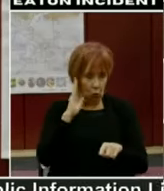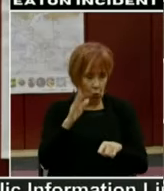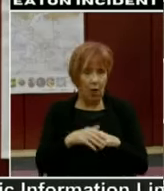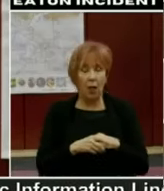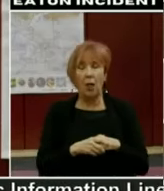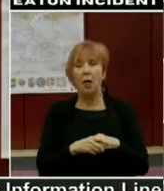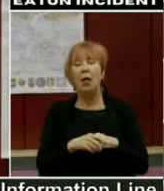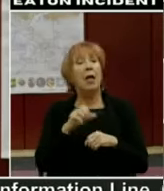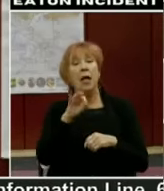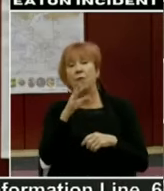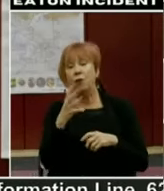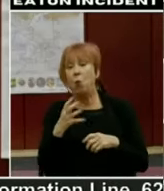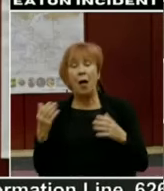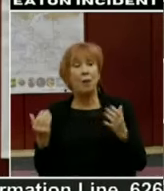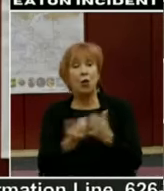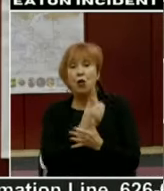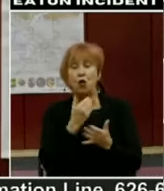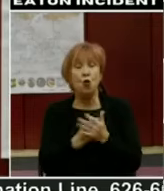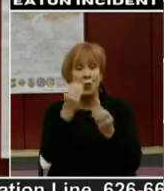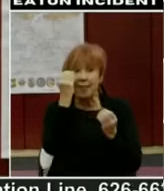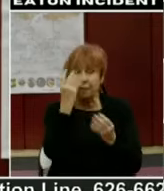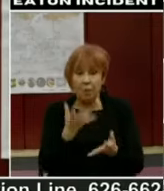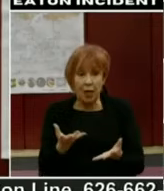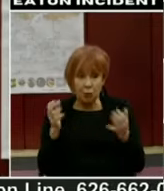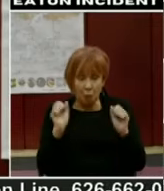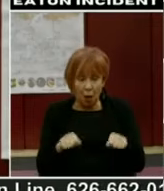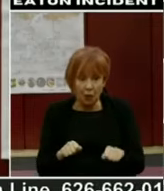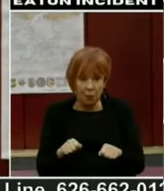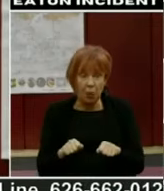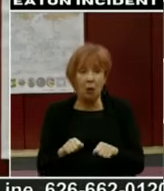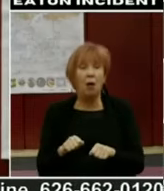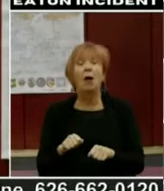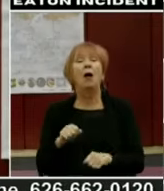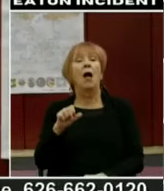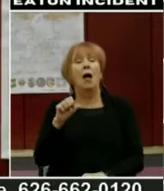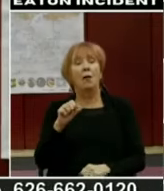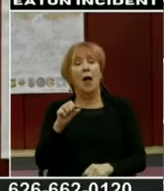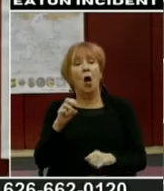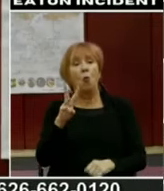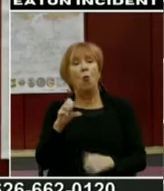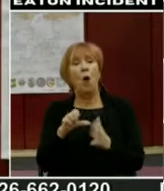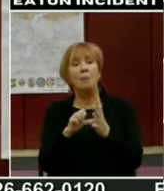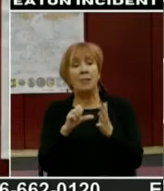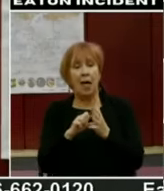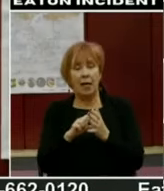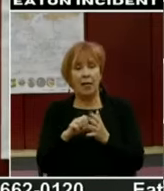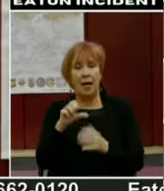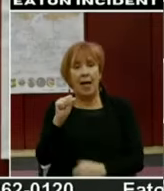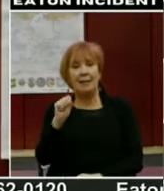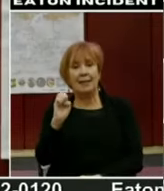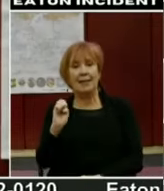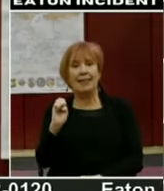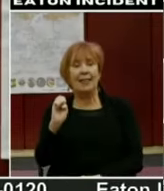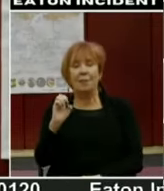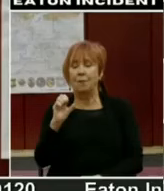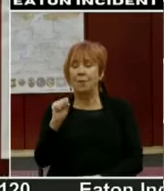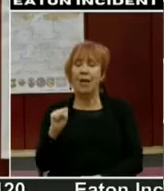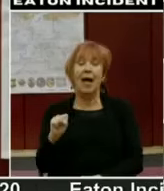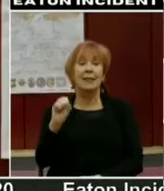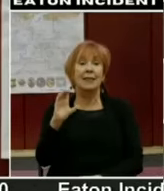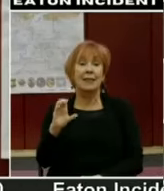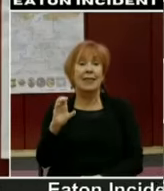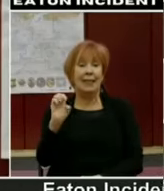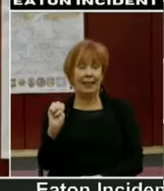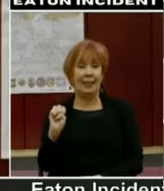up-to-date information, SCE.com is updated regularly 24/7. It includes all of our safety information. Please,